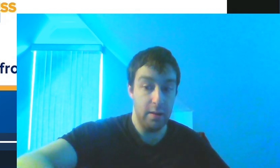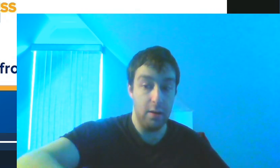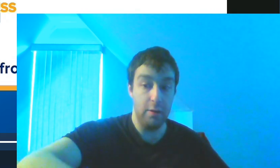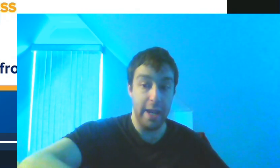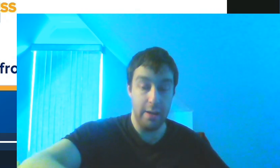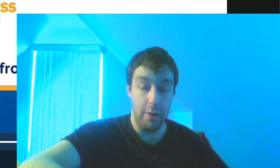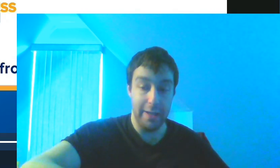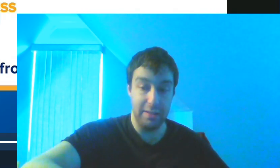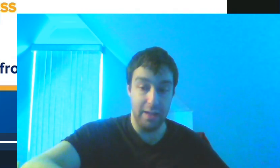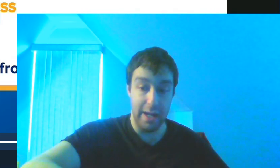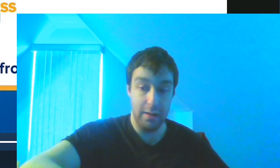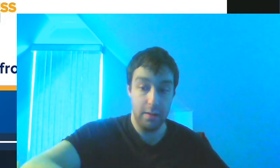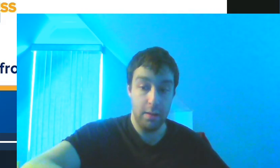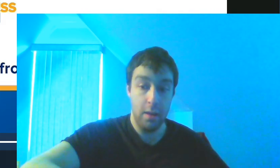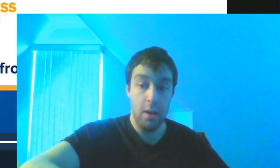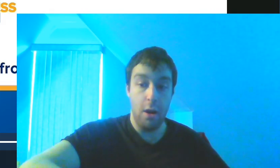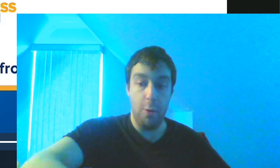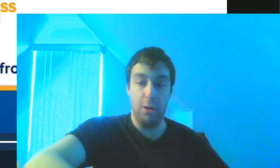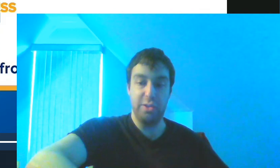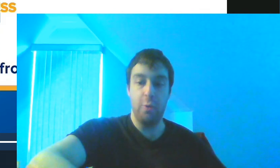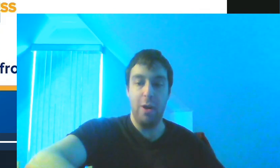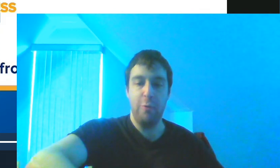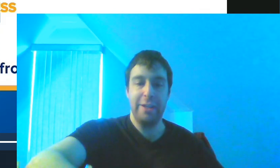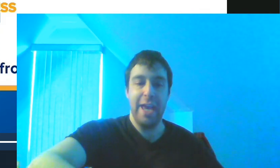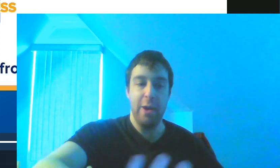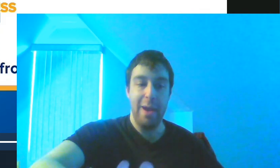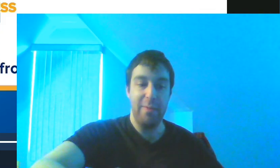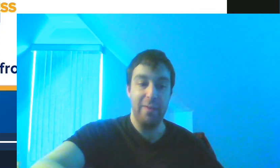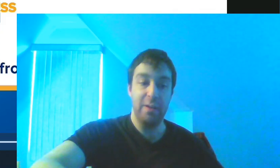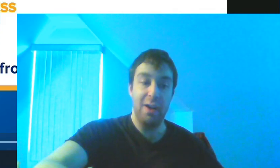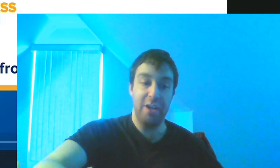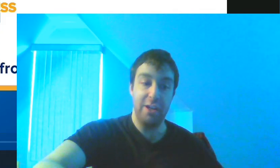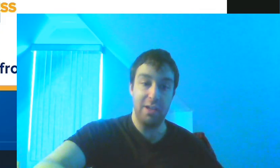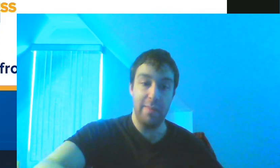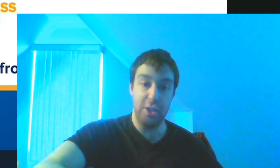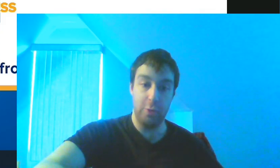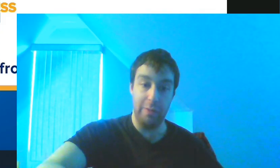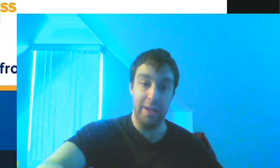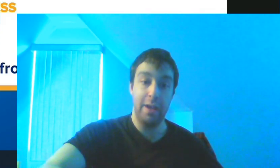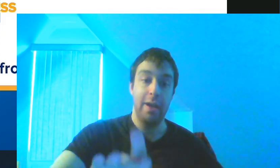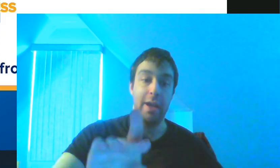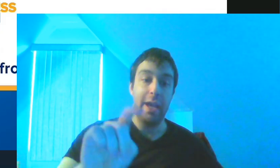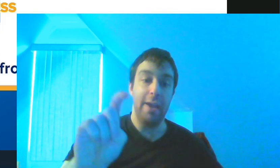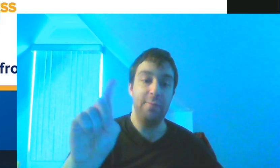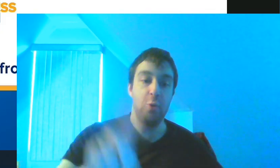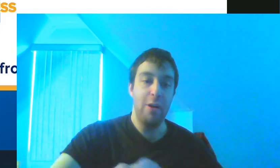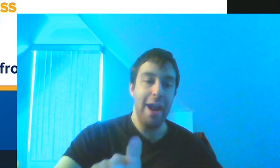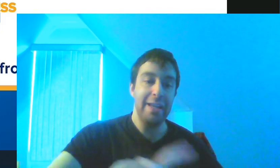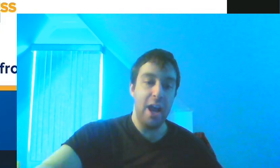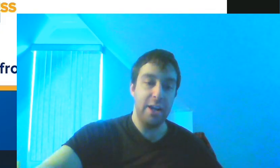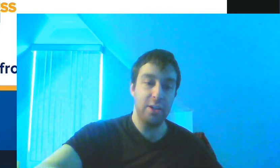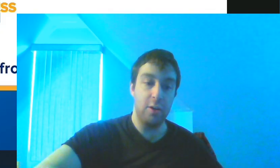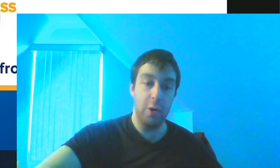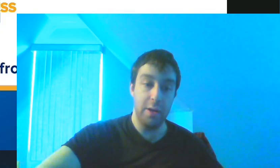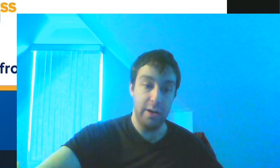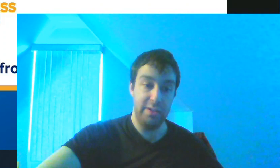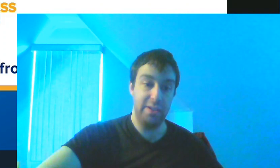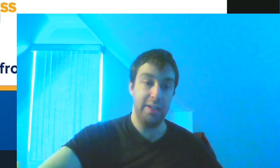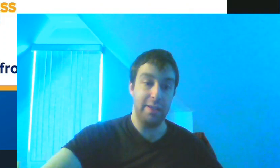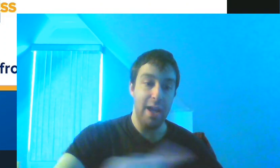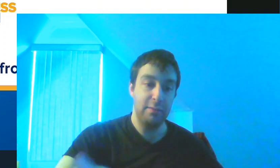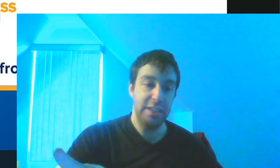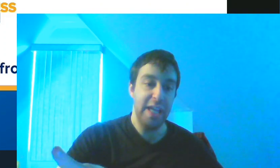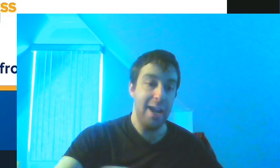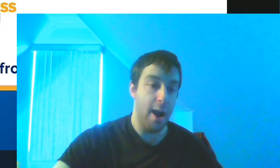on. Okay, no, I guess not. Oh, also, one quick takeaway if the governor does come on shortly. If you are a doctor or a